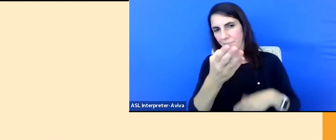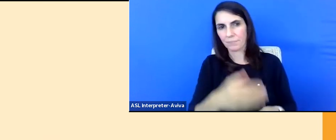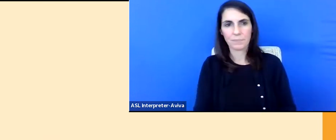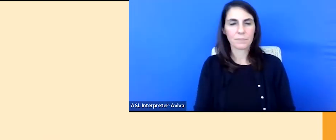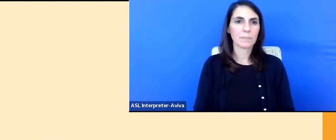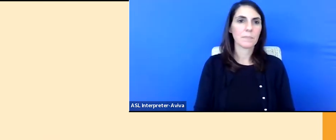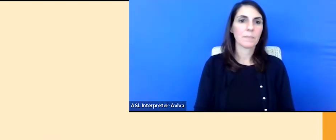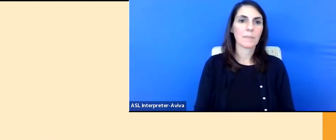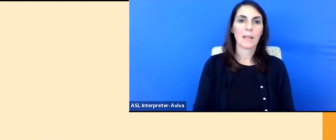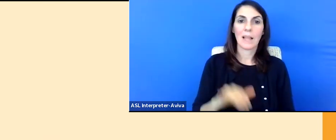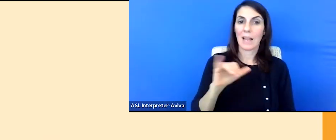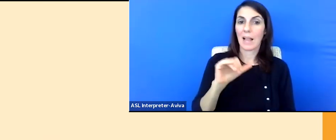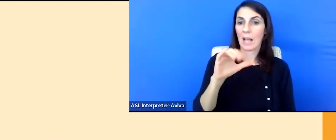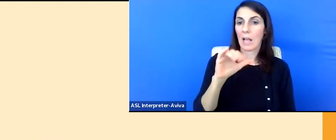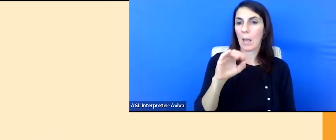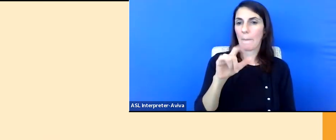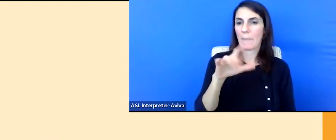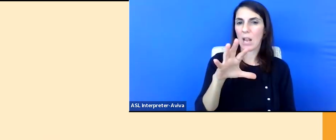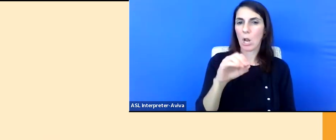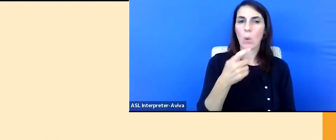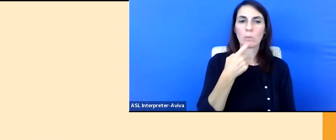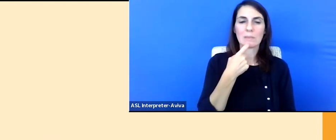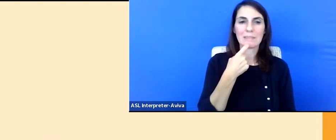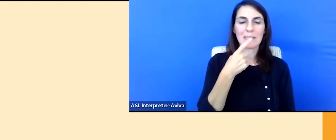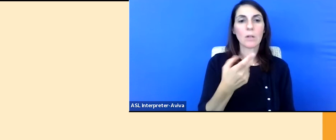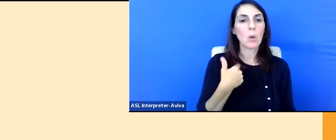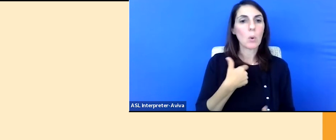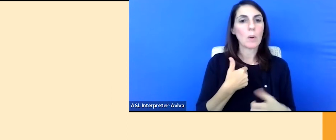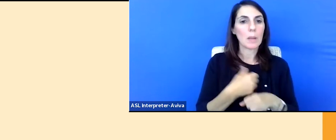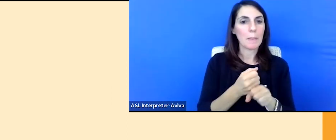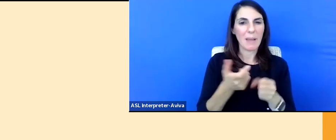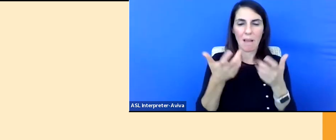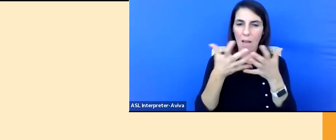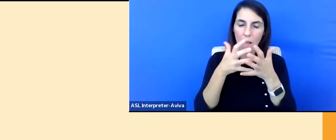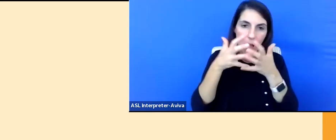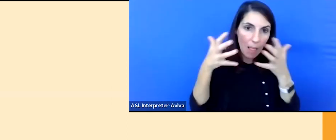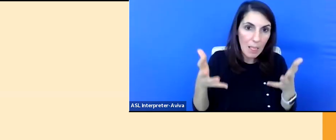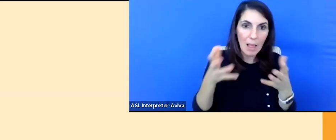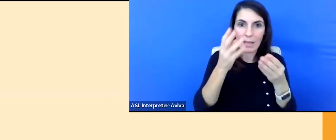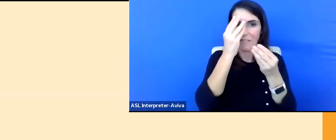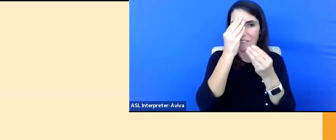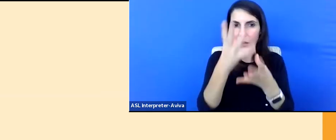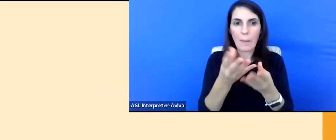And as Camilo told you, we have created a tremendous amount of materials.